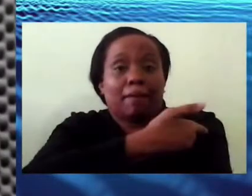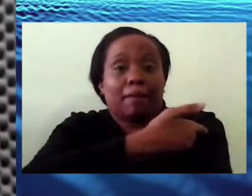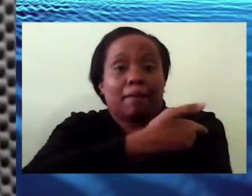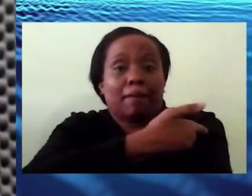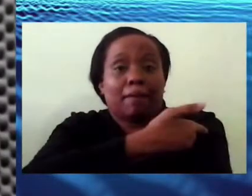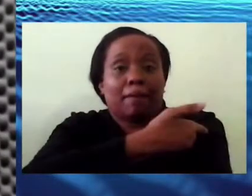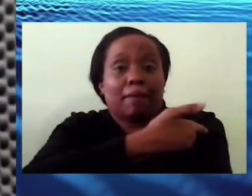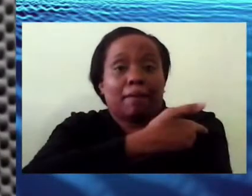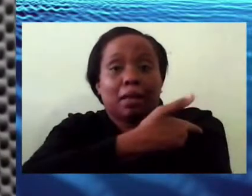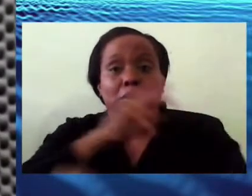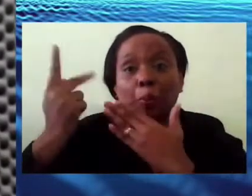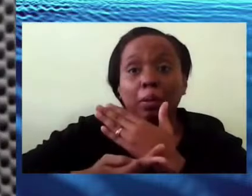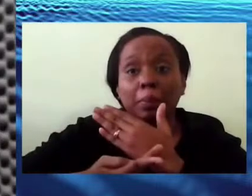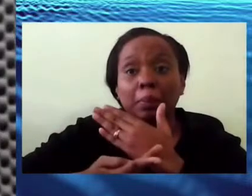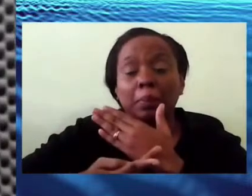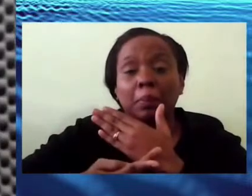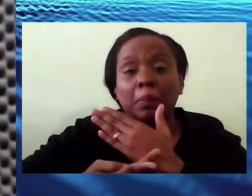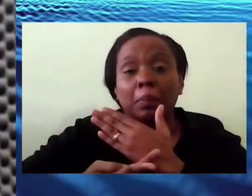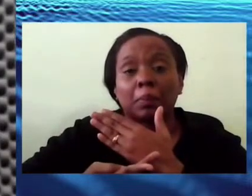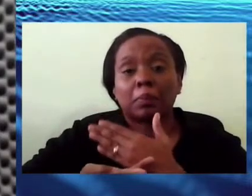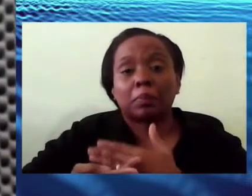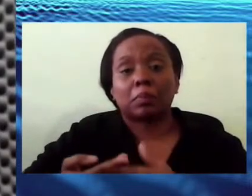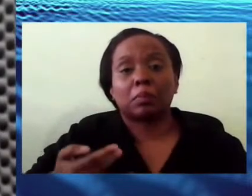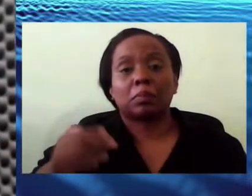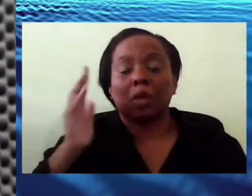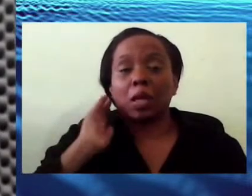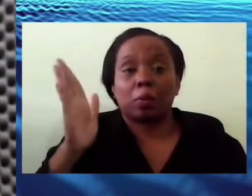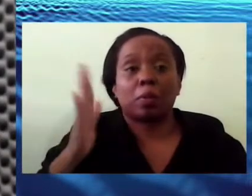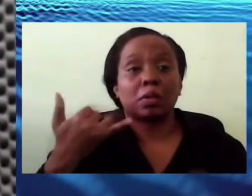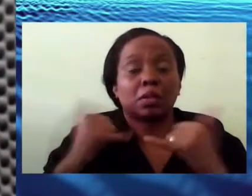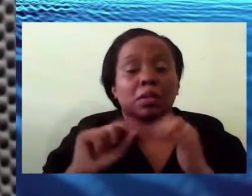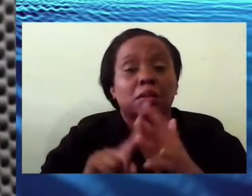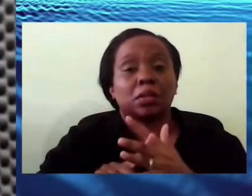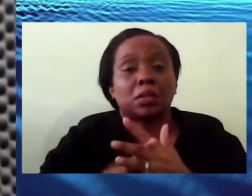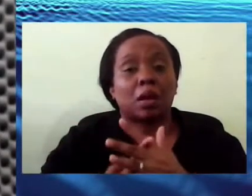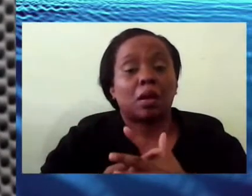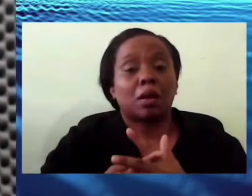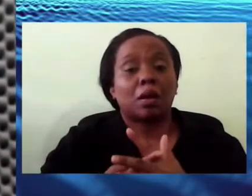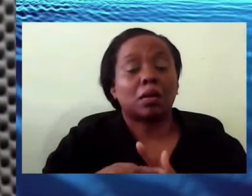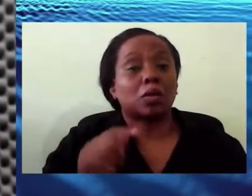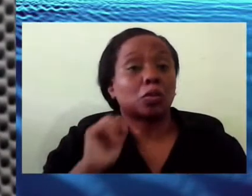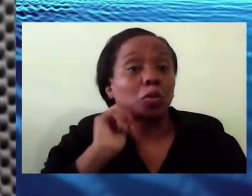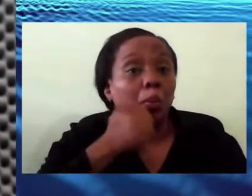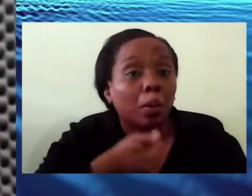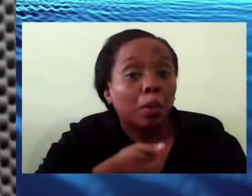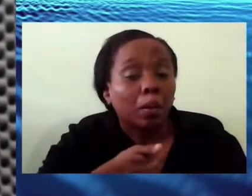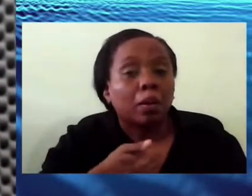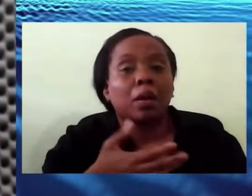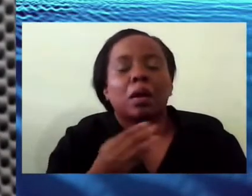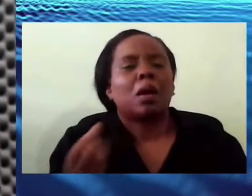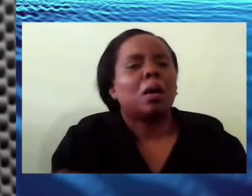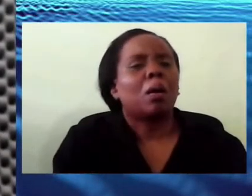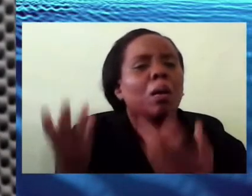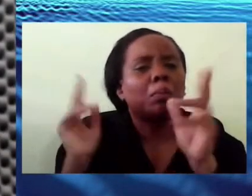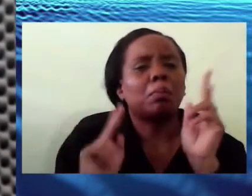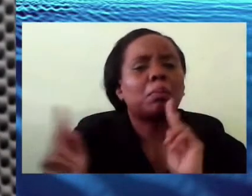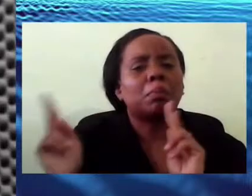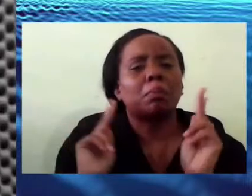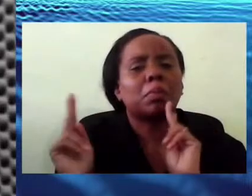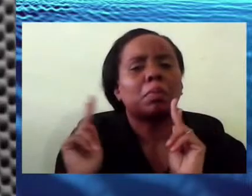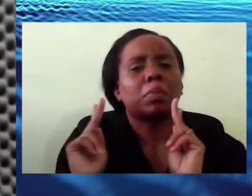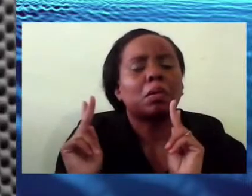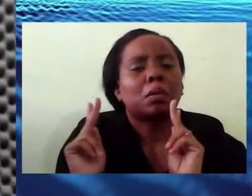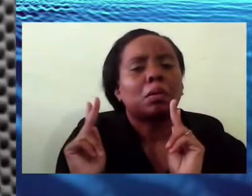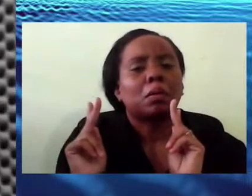commence administrating the second doses tomorrow? And would you be able to say how many persons have been vaccinated since